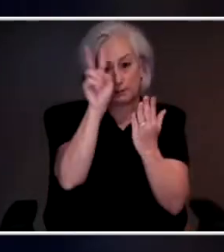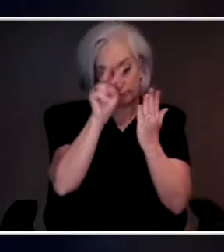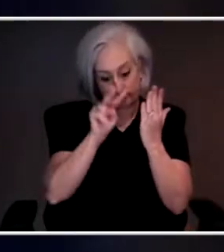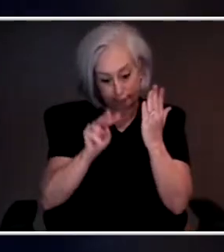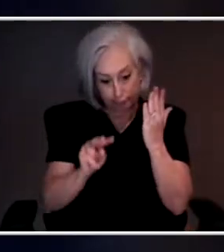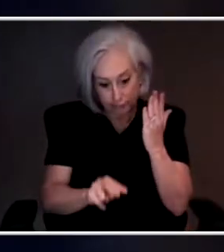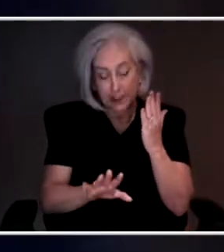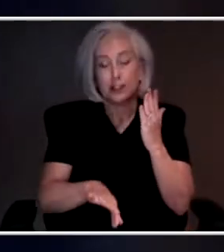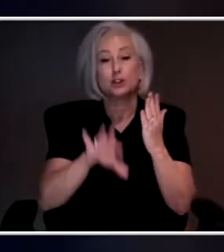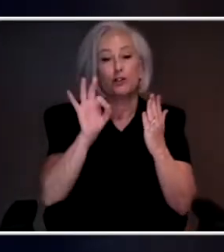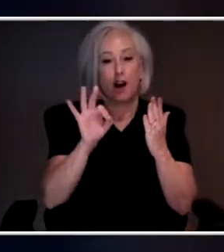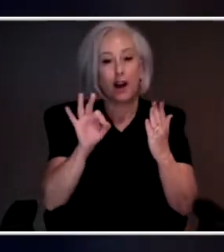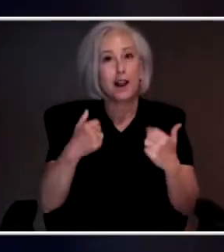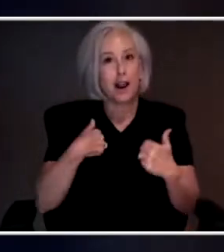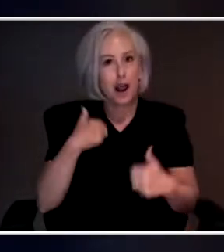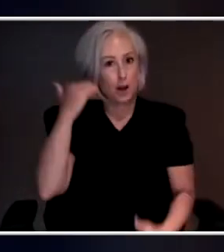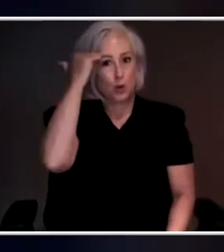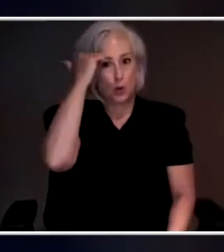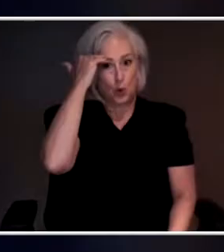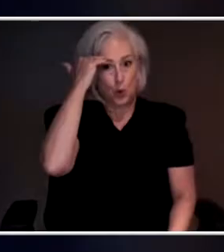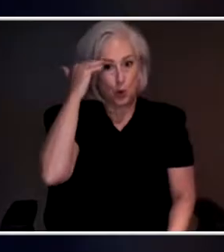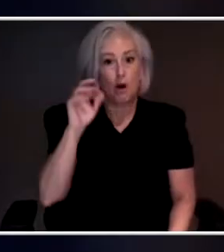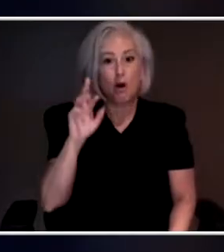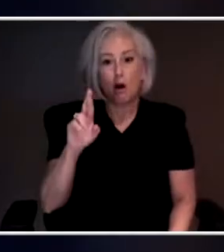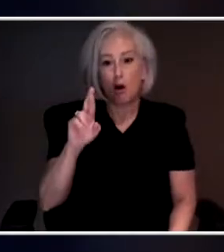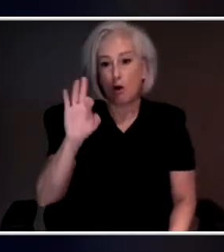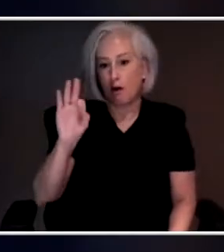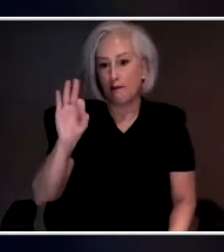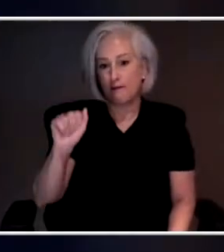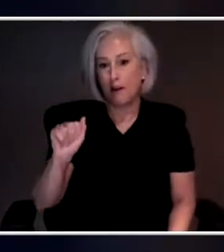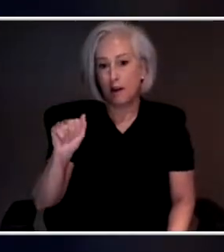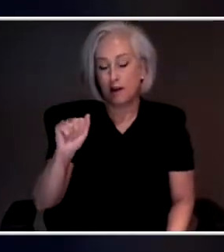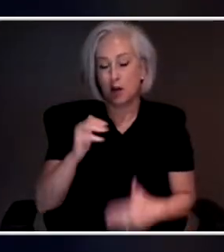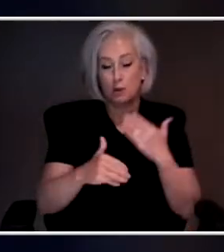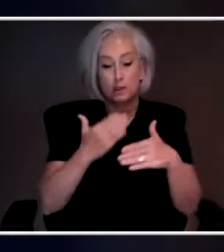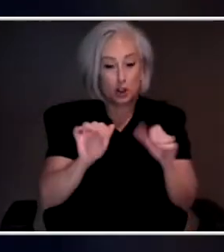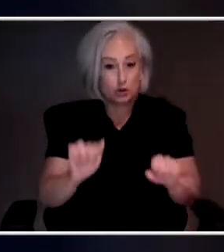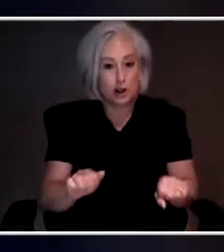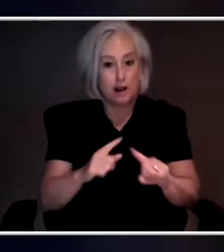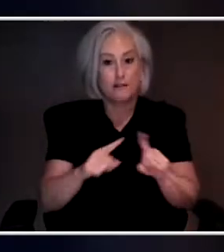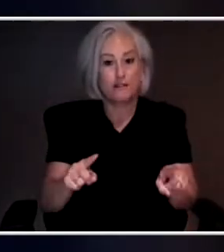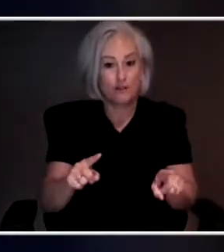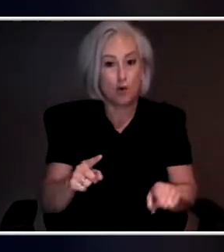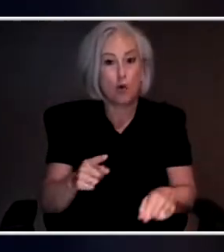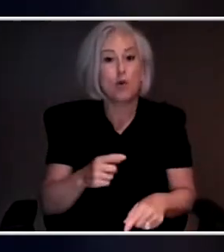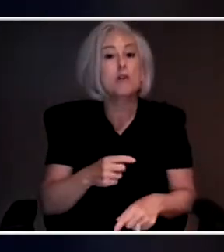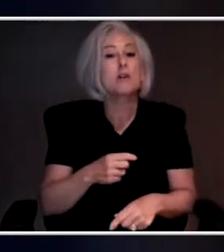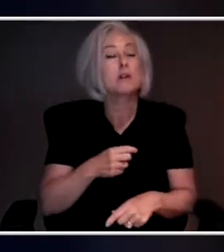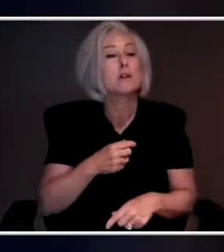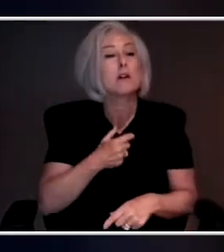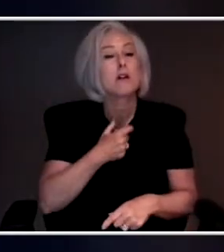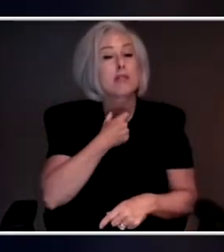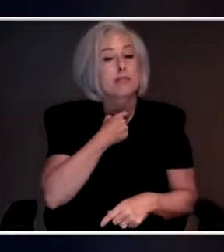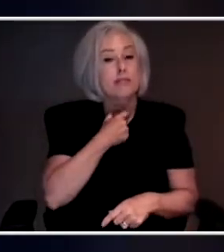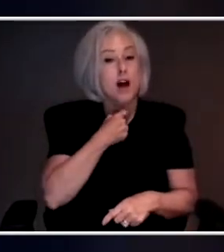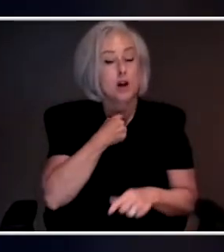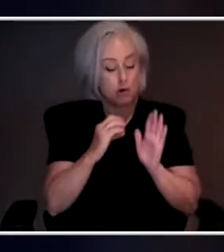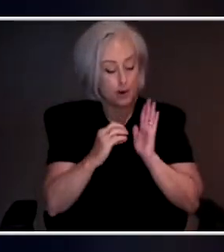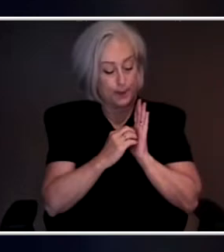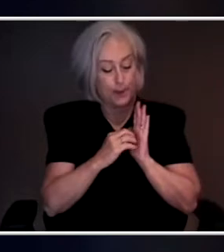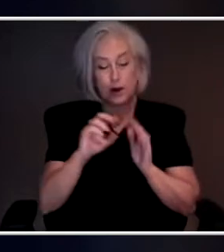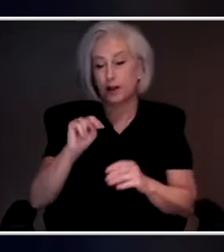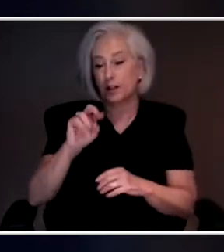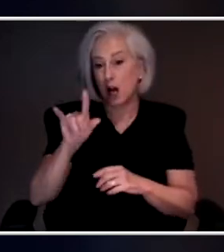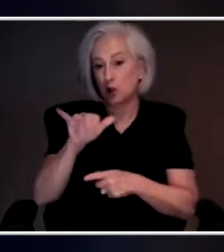homework, and I was aware of the RFA procedure being used for thyroid nodules. But it's not being done here in